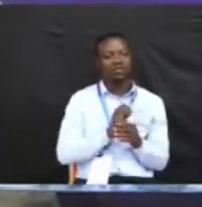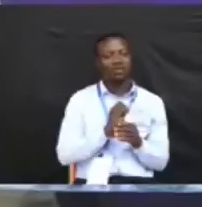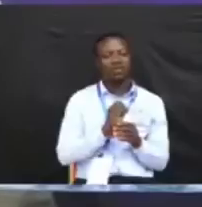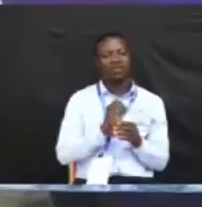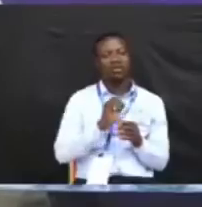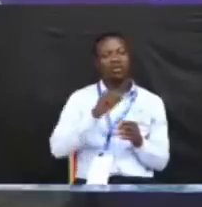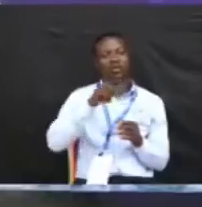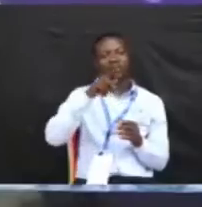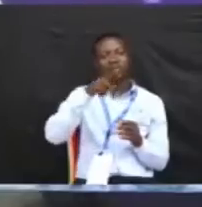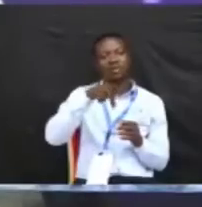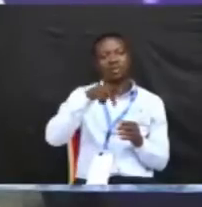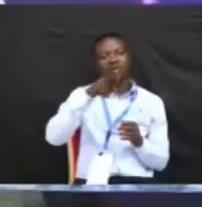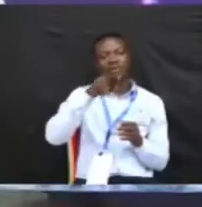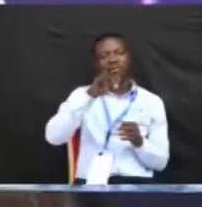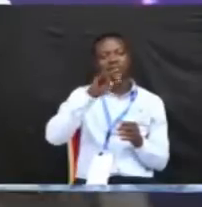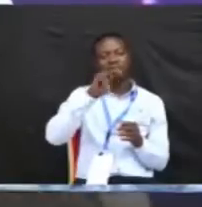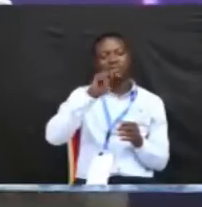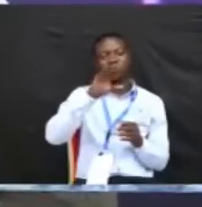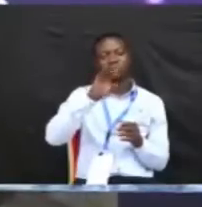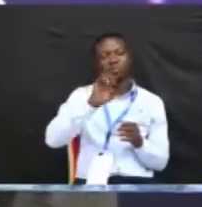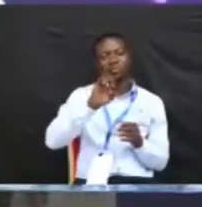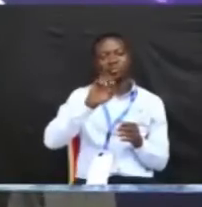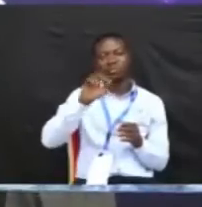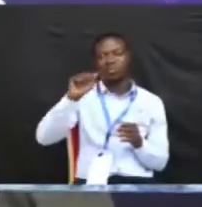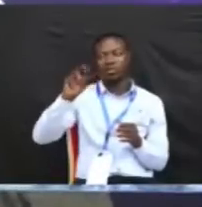Prince Ammoa.